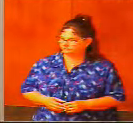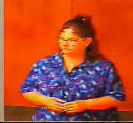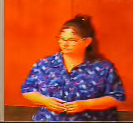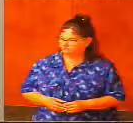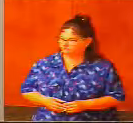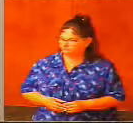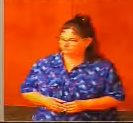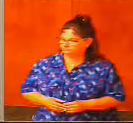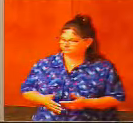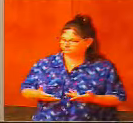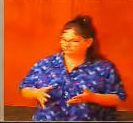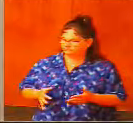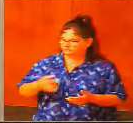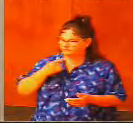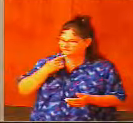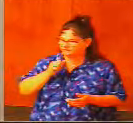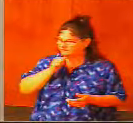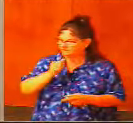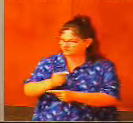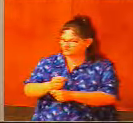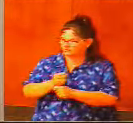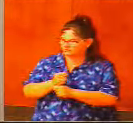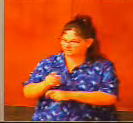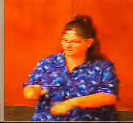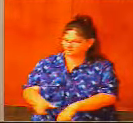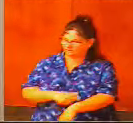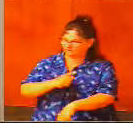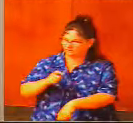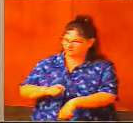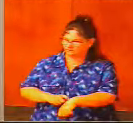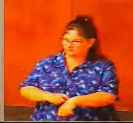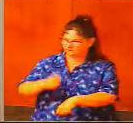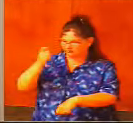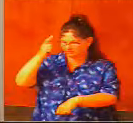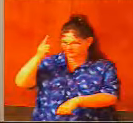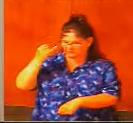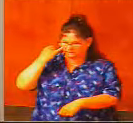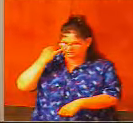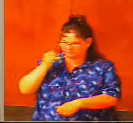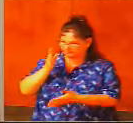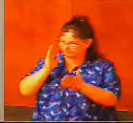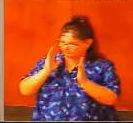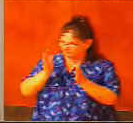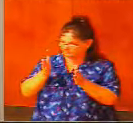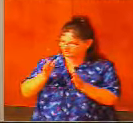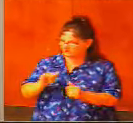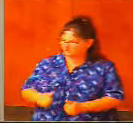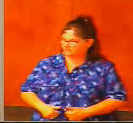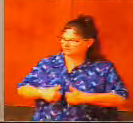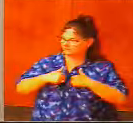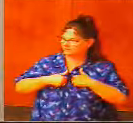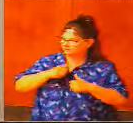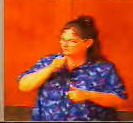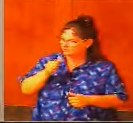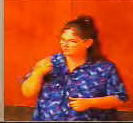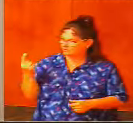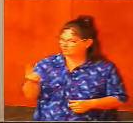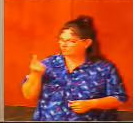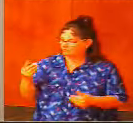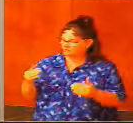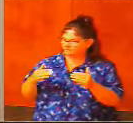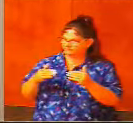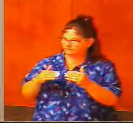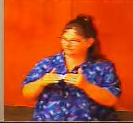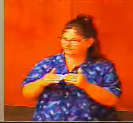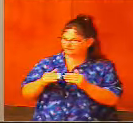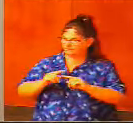As I've already mentioned, it doesn't take you all that long to realize, if you're paying attention, that life isn't always fair,